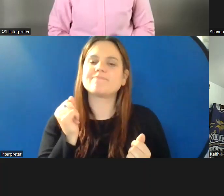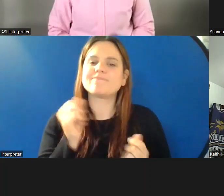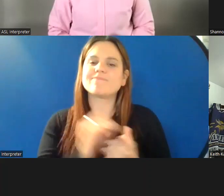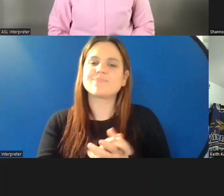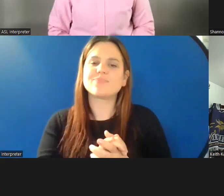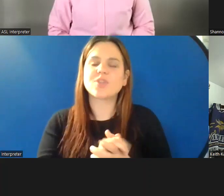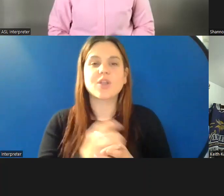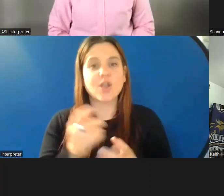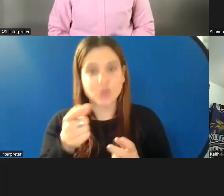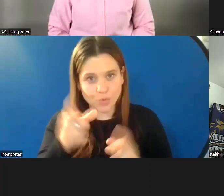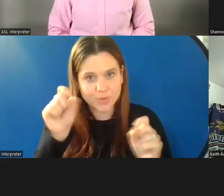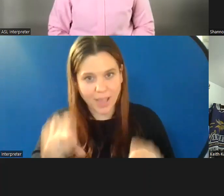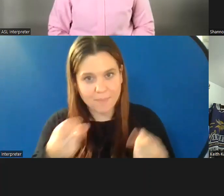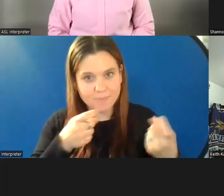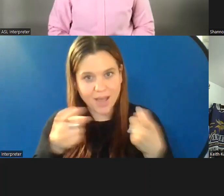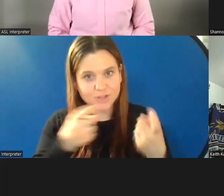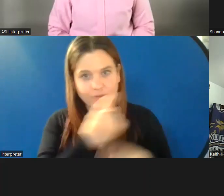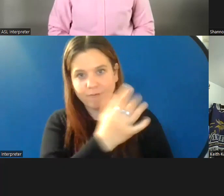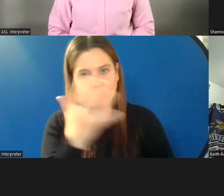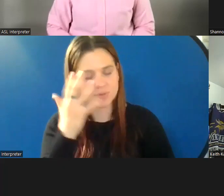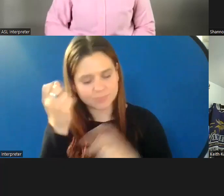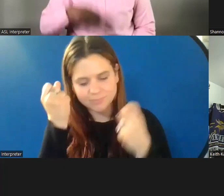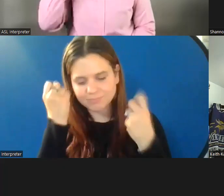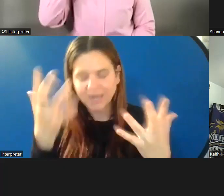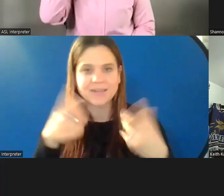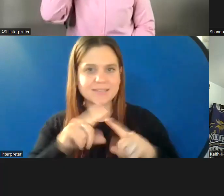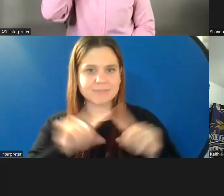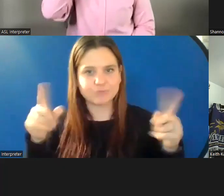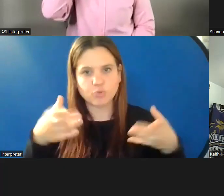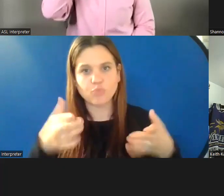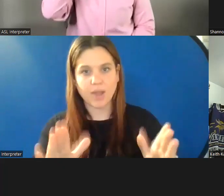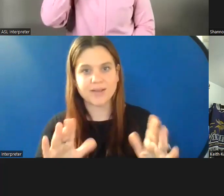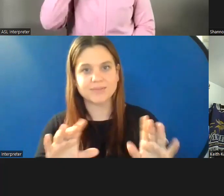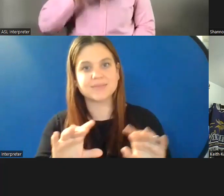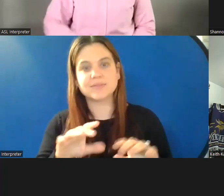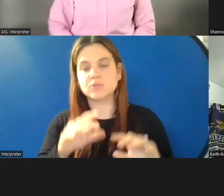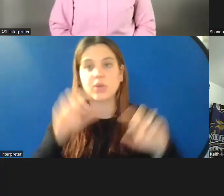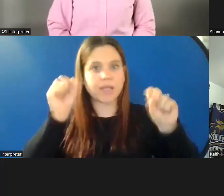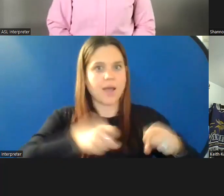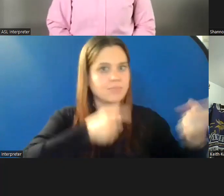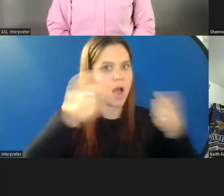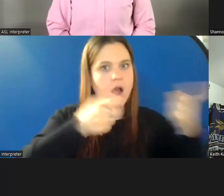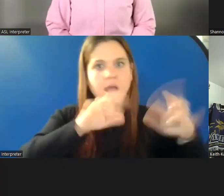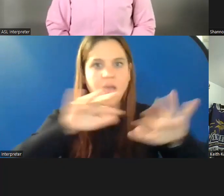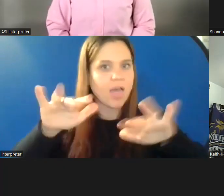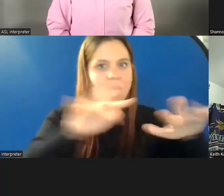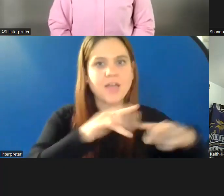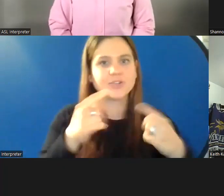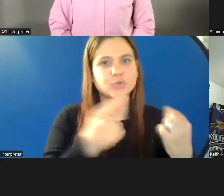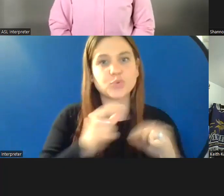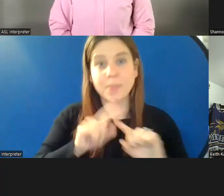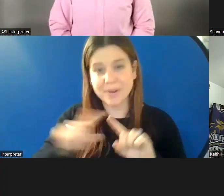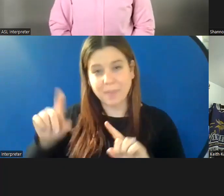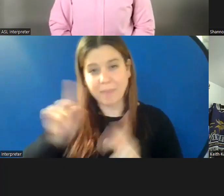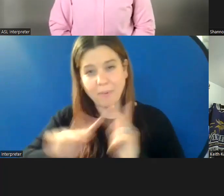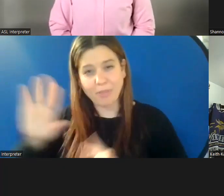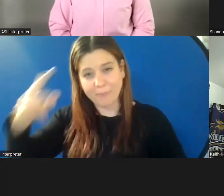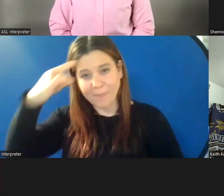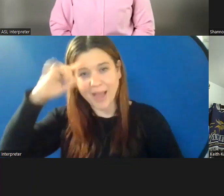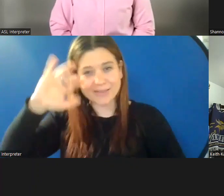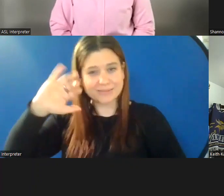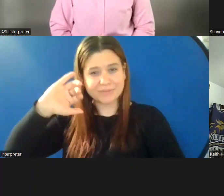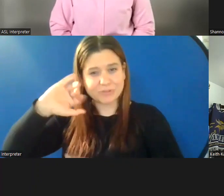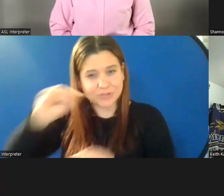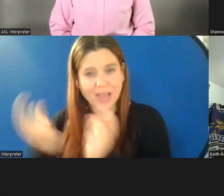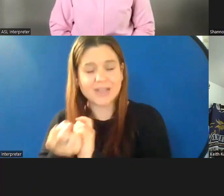manage a forest in a million different ways, but to change how people think is tough. It's really tough. I know I